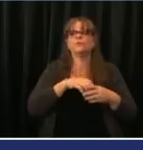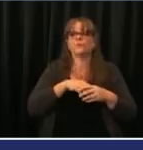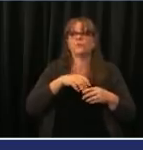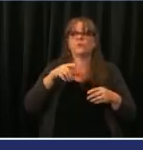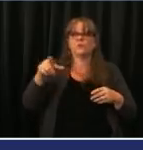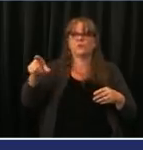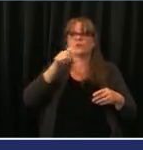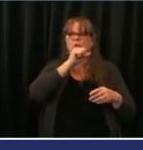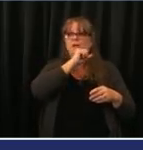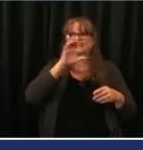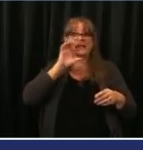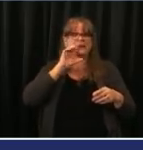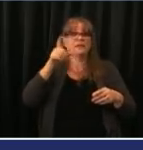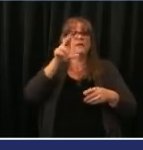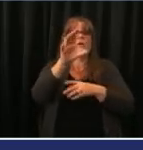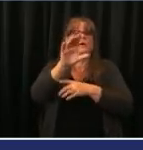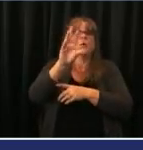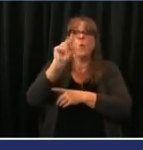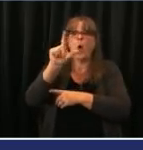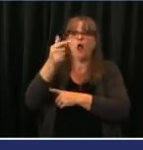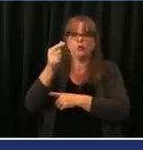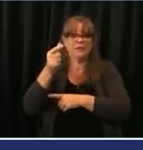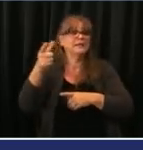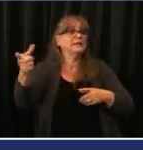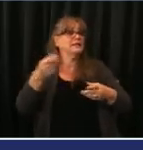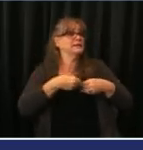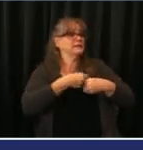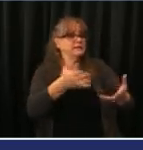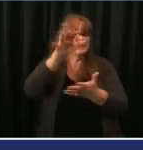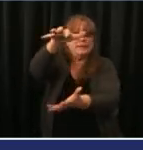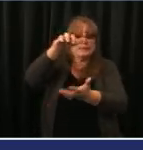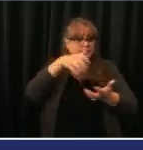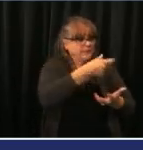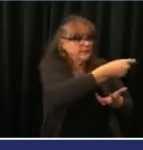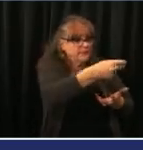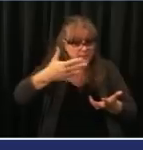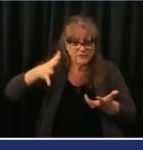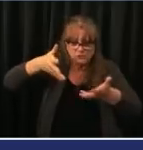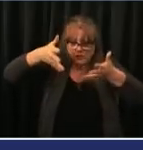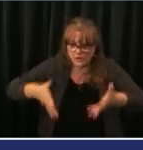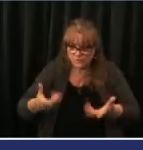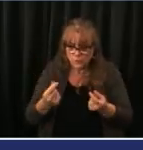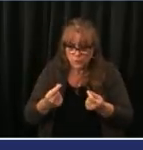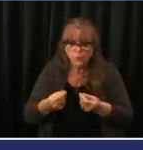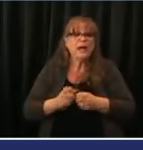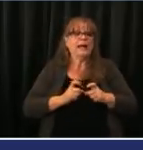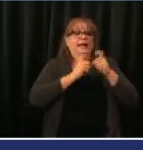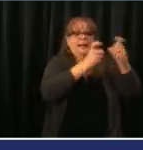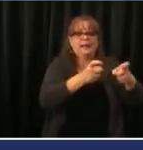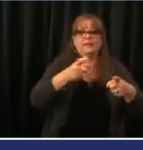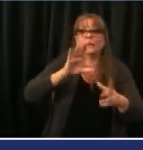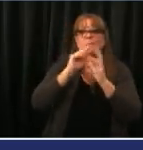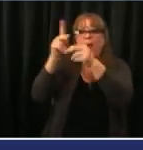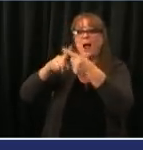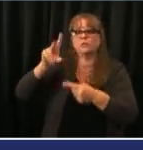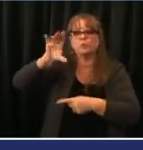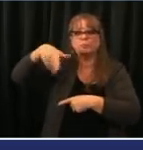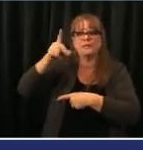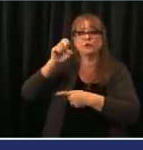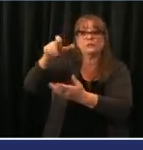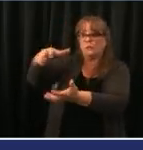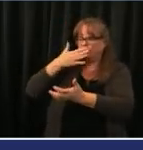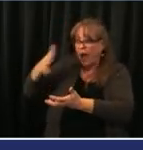make sure that we get those shots into our population. So given these projected numbers, we estimate